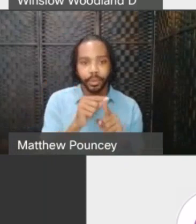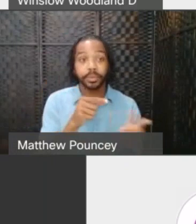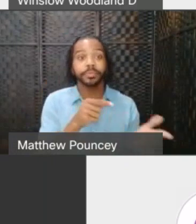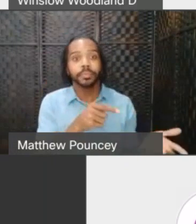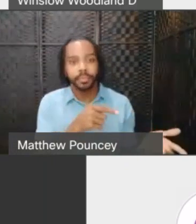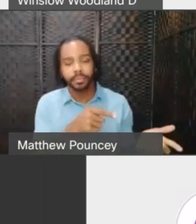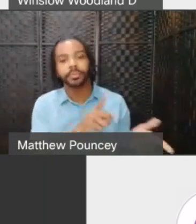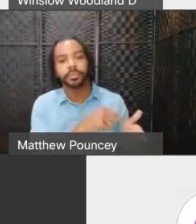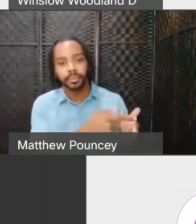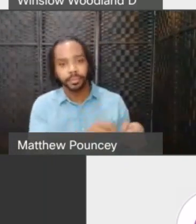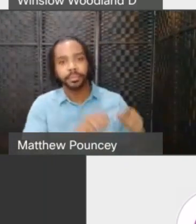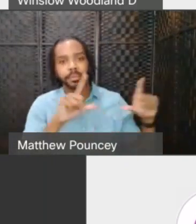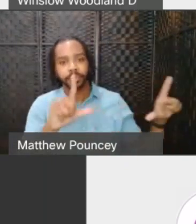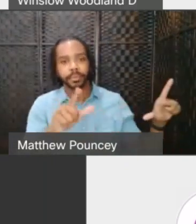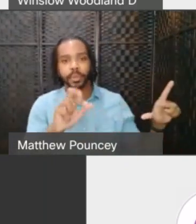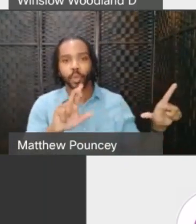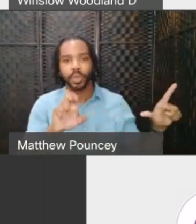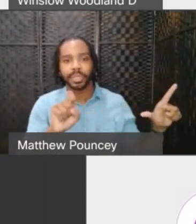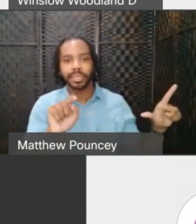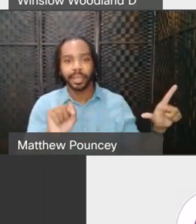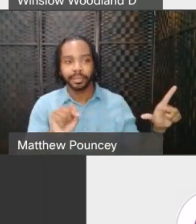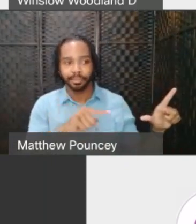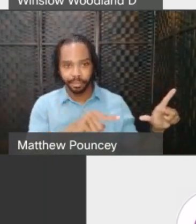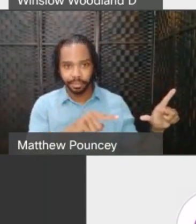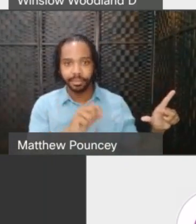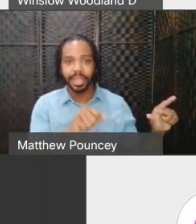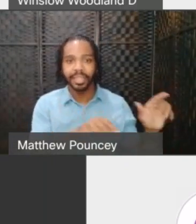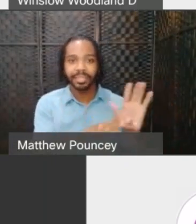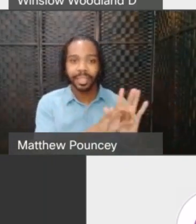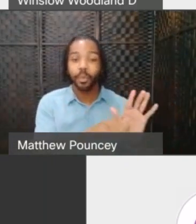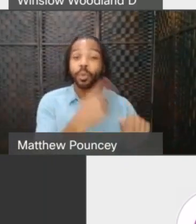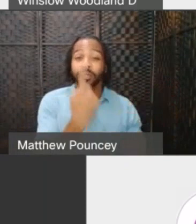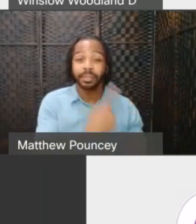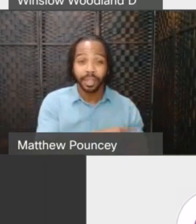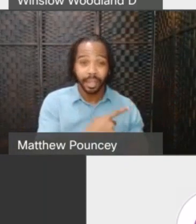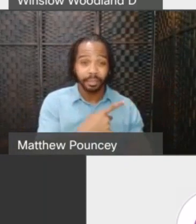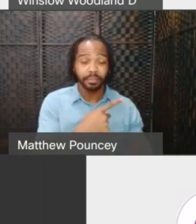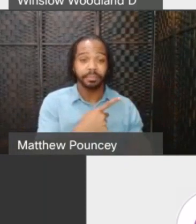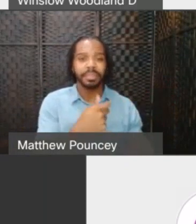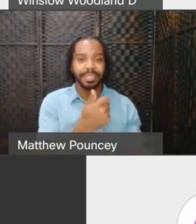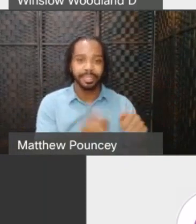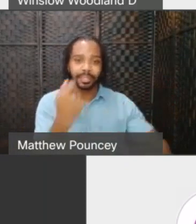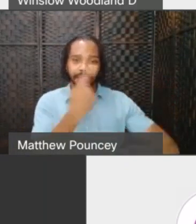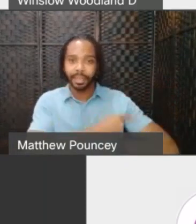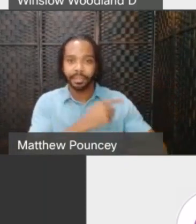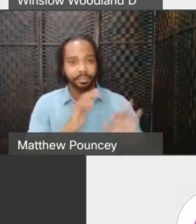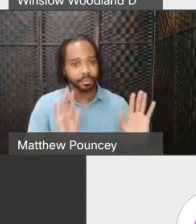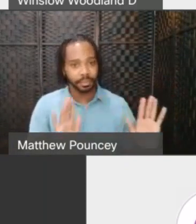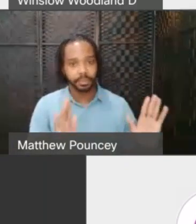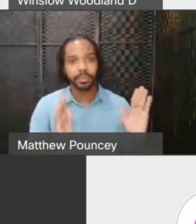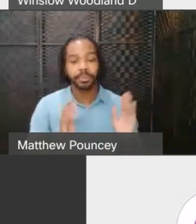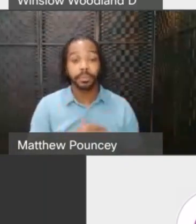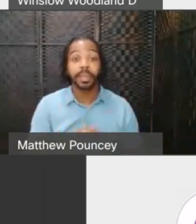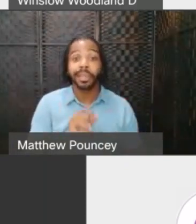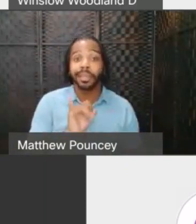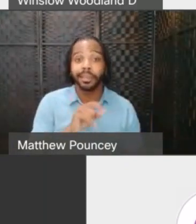password reset. That they can select only one time per 24 hours. If they